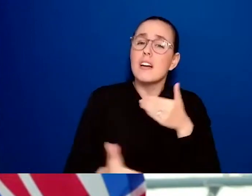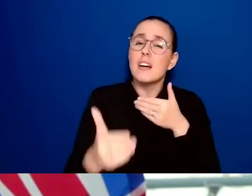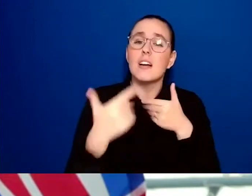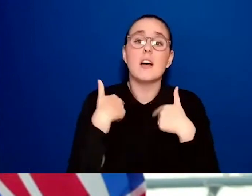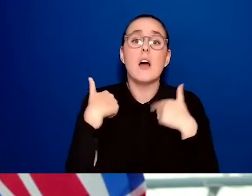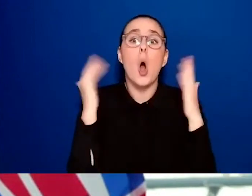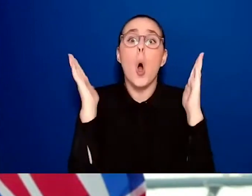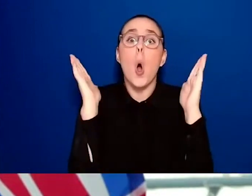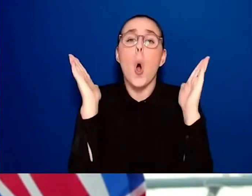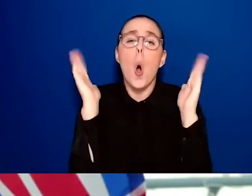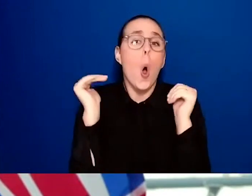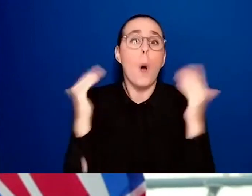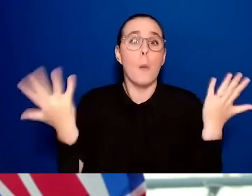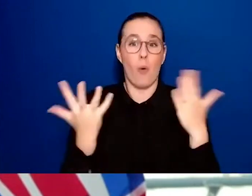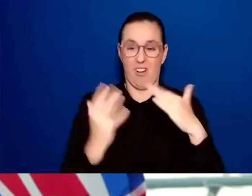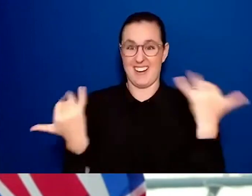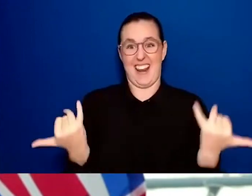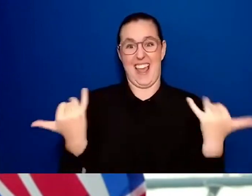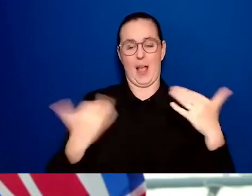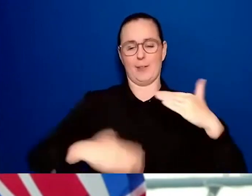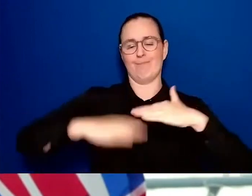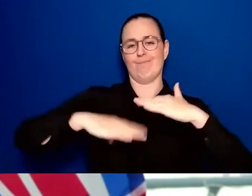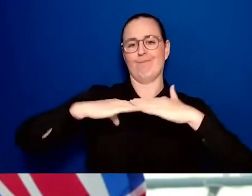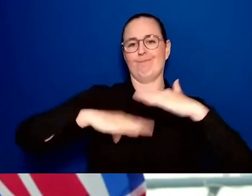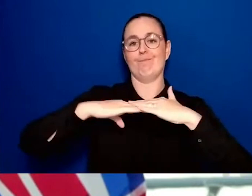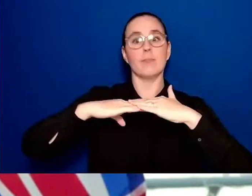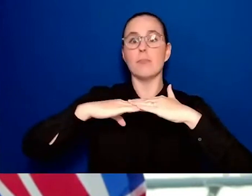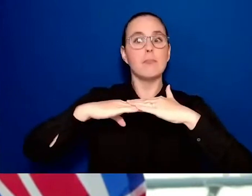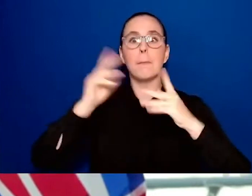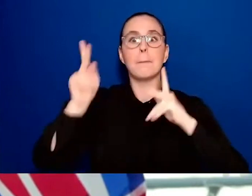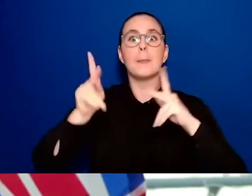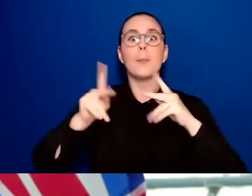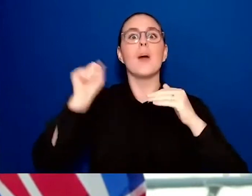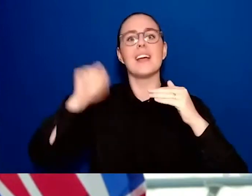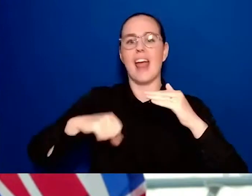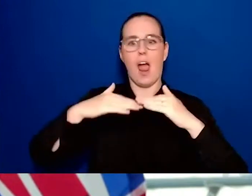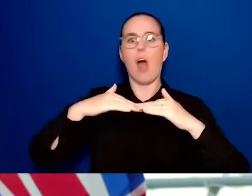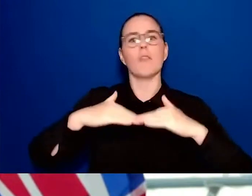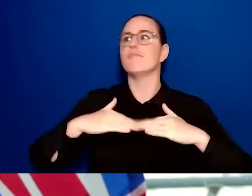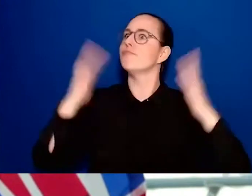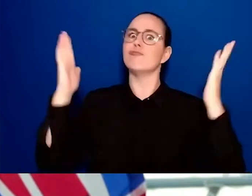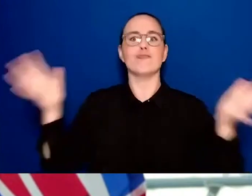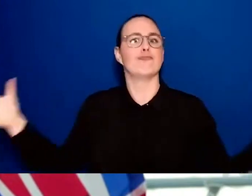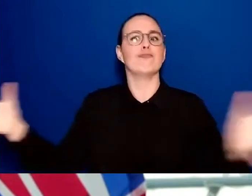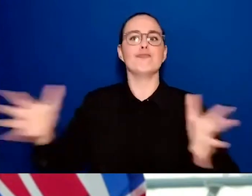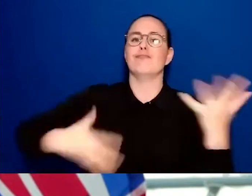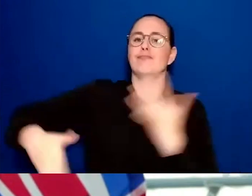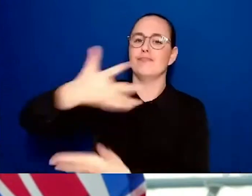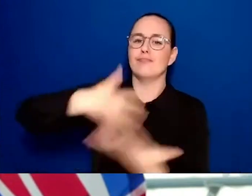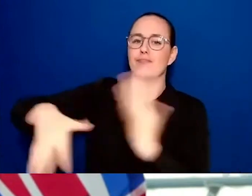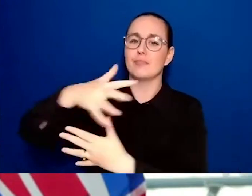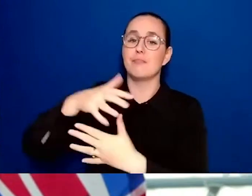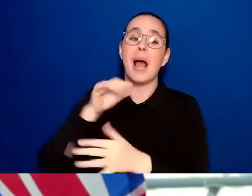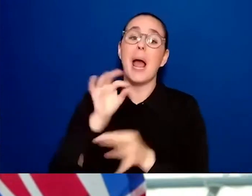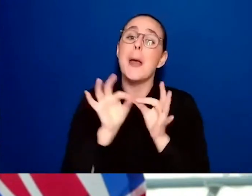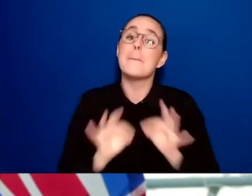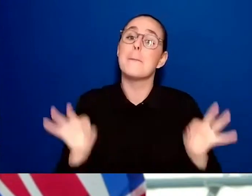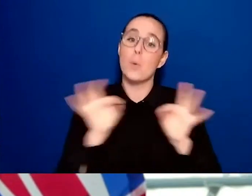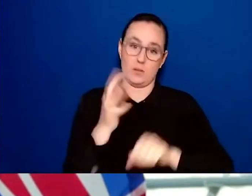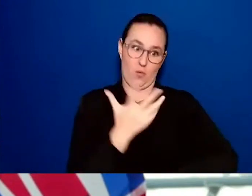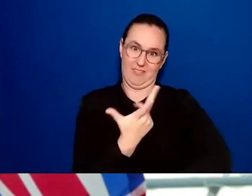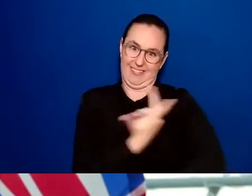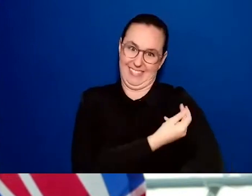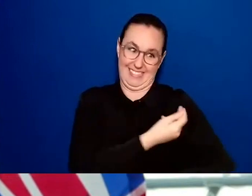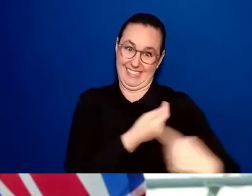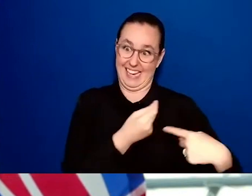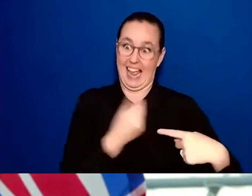because of the protection that we have, knowing that vaccinated people are in these settings. I'm pleased to see that over 1 million people